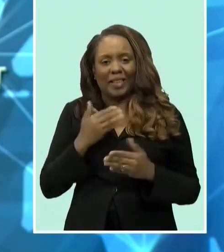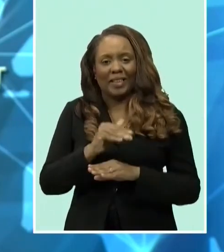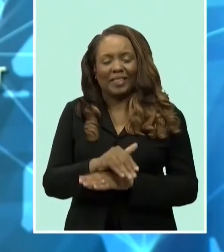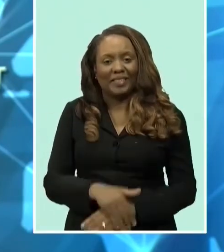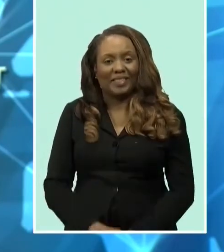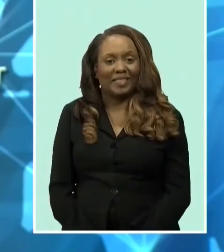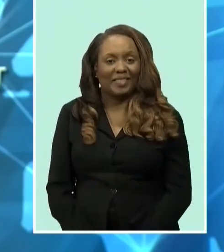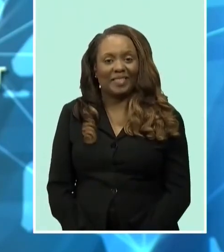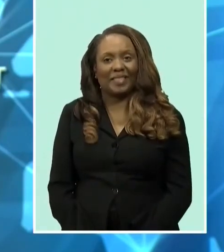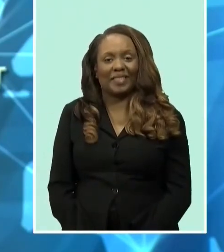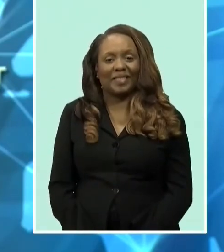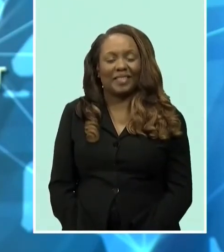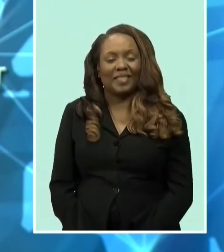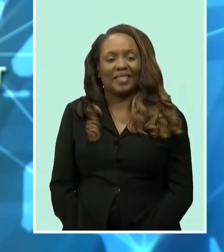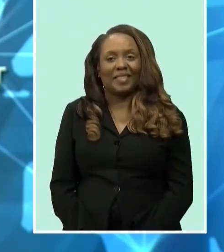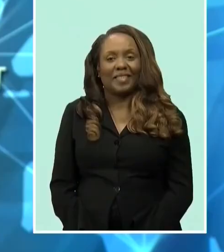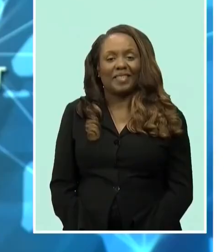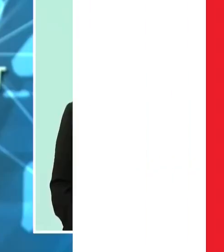Good night.